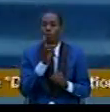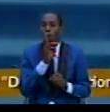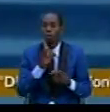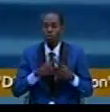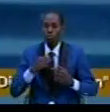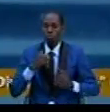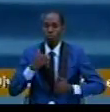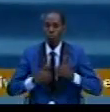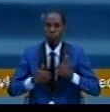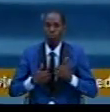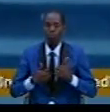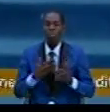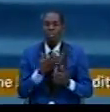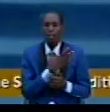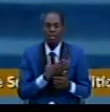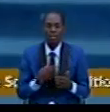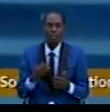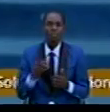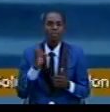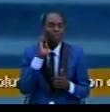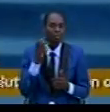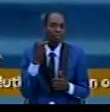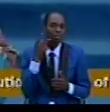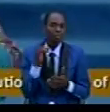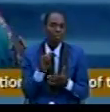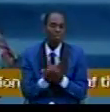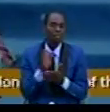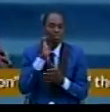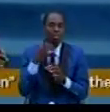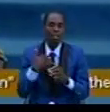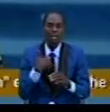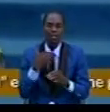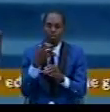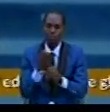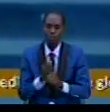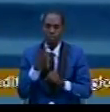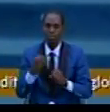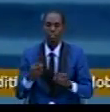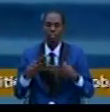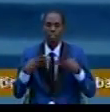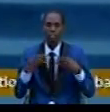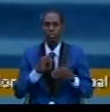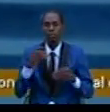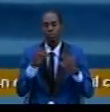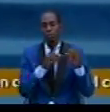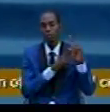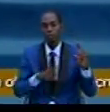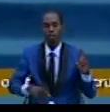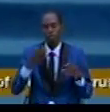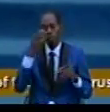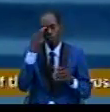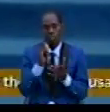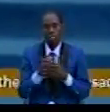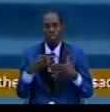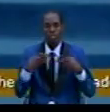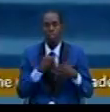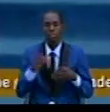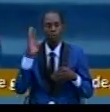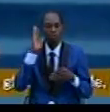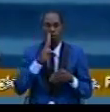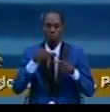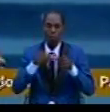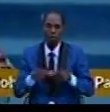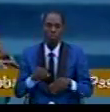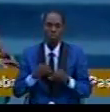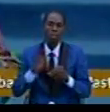that I've received the perfect healing of the Lord. And I know the healing will be permanent in my life. The second